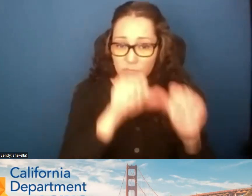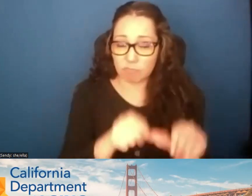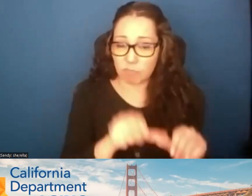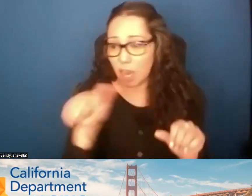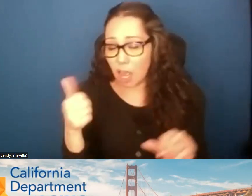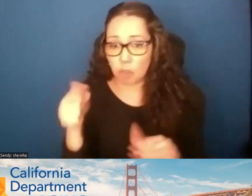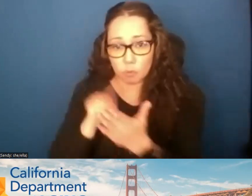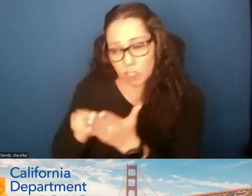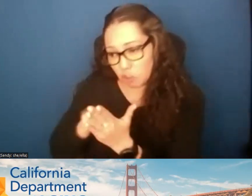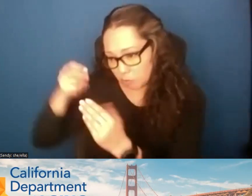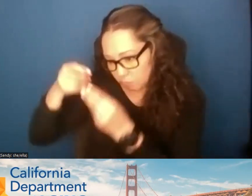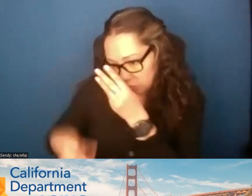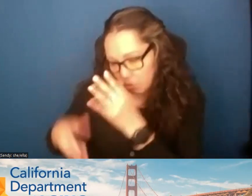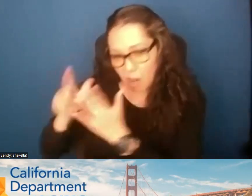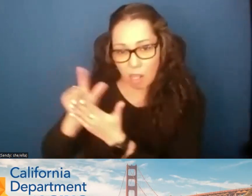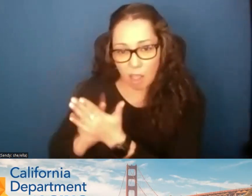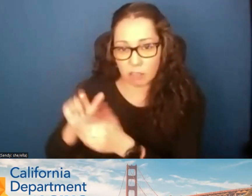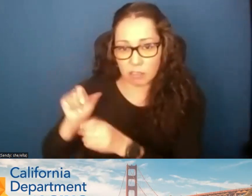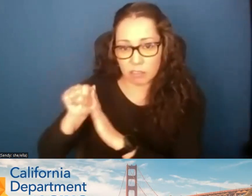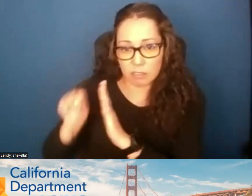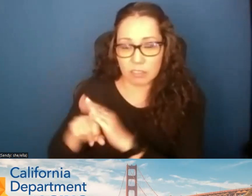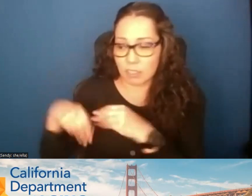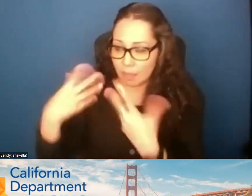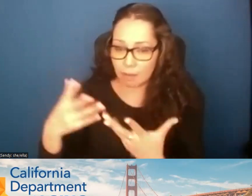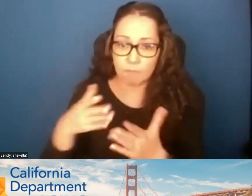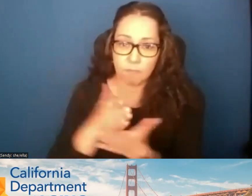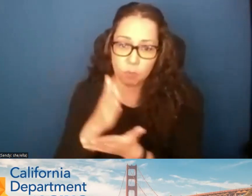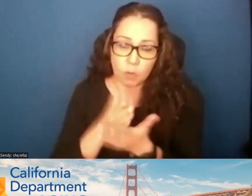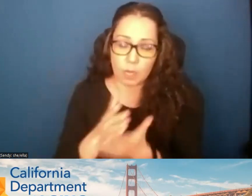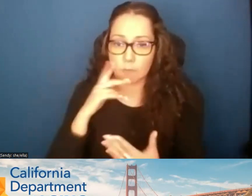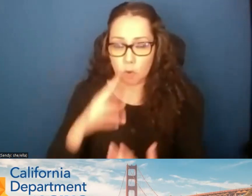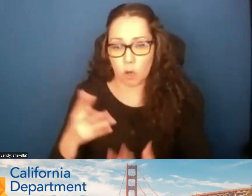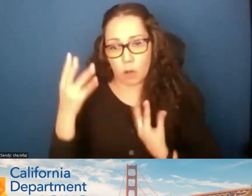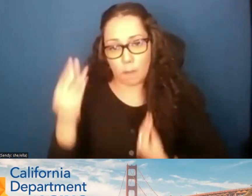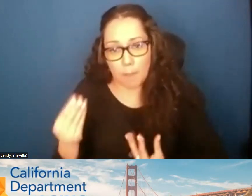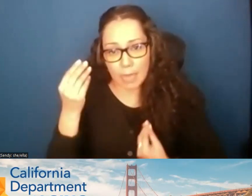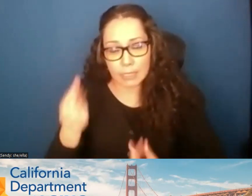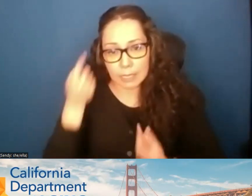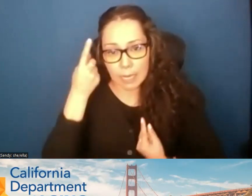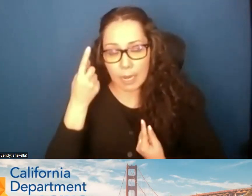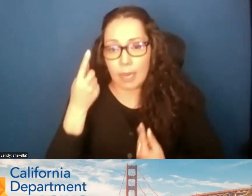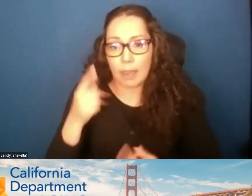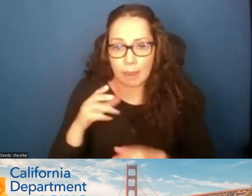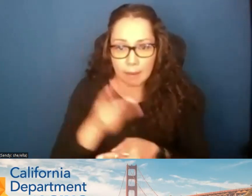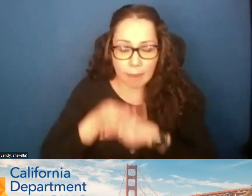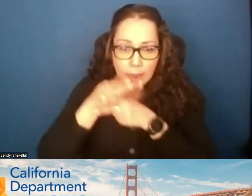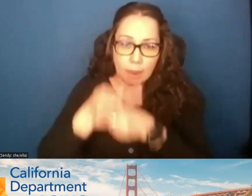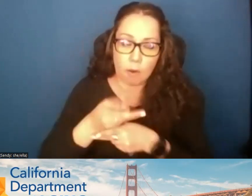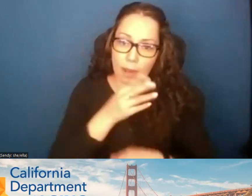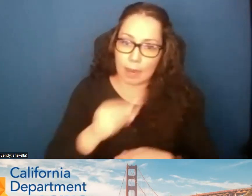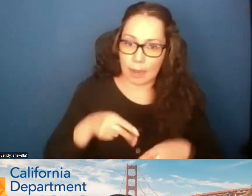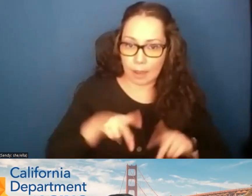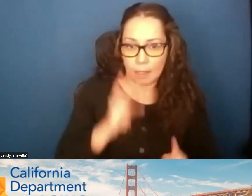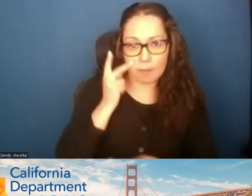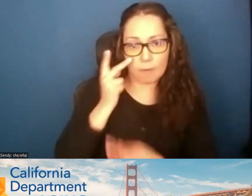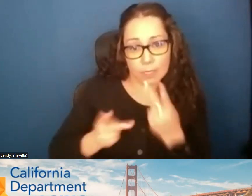that have enacted and provided rights for compassionate care and the visits for residents.